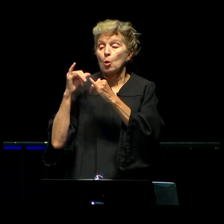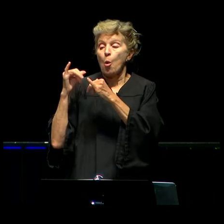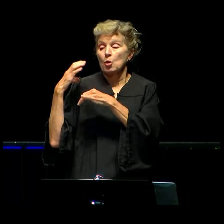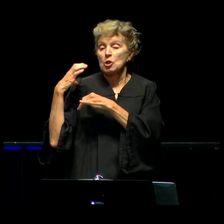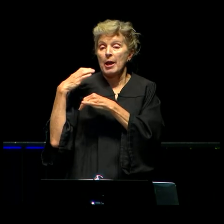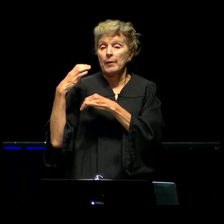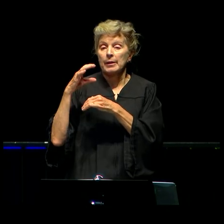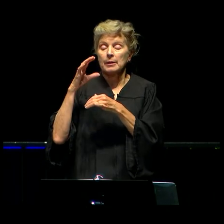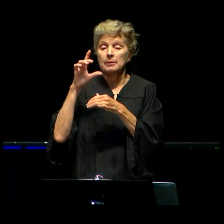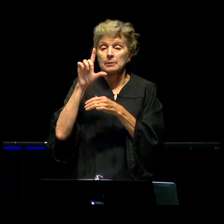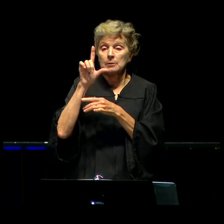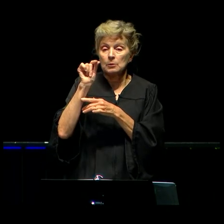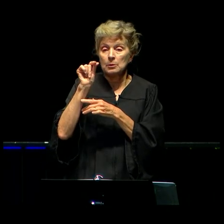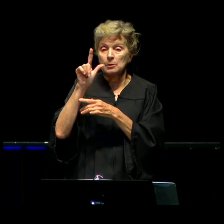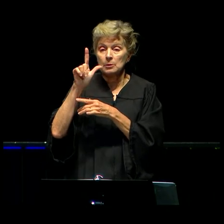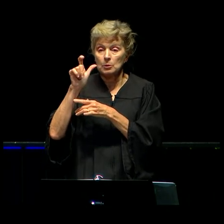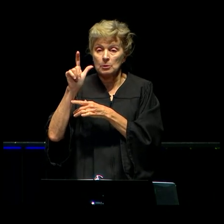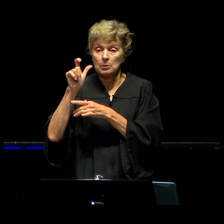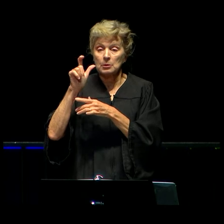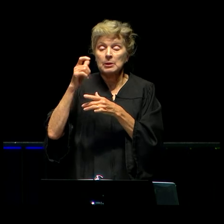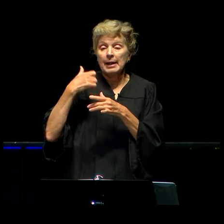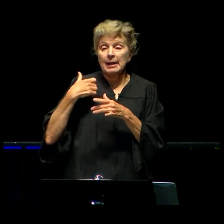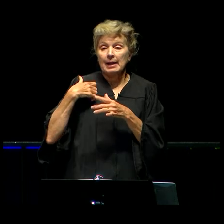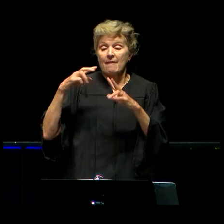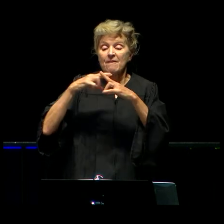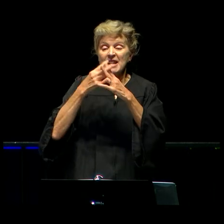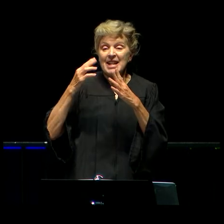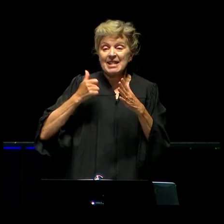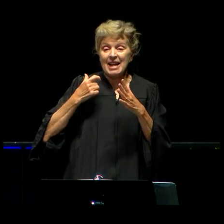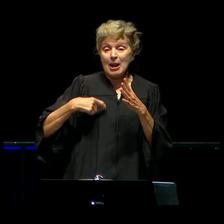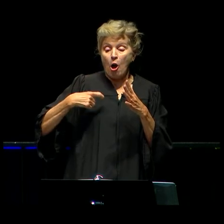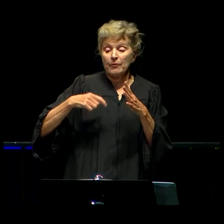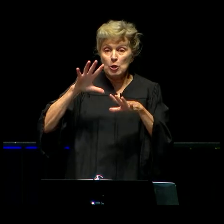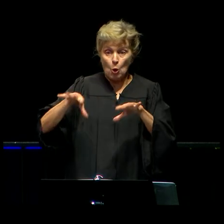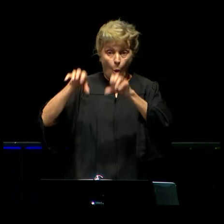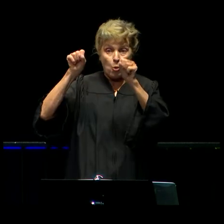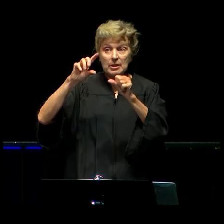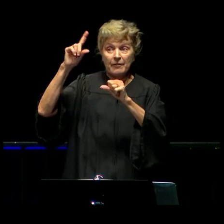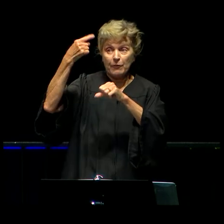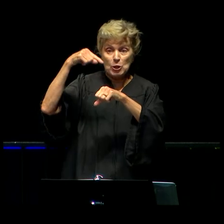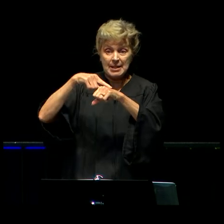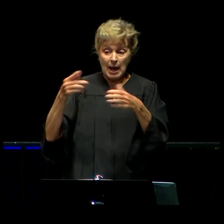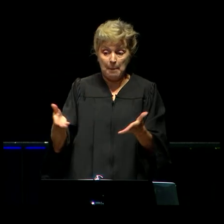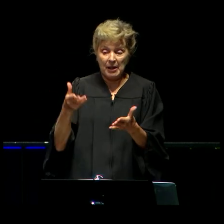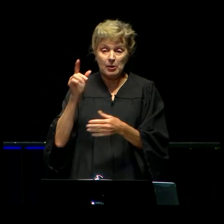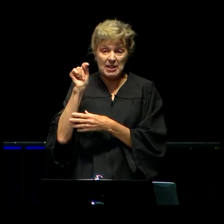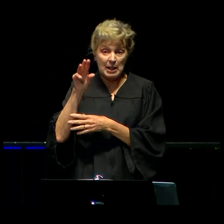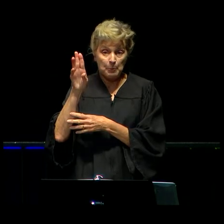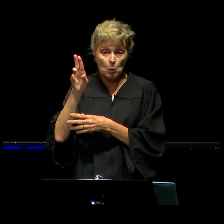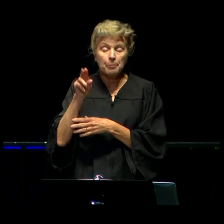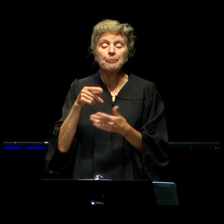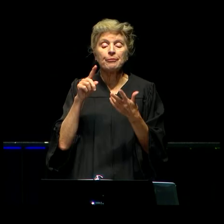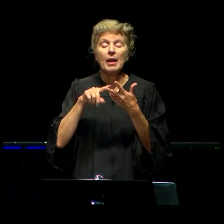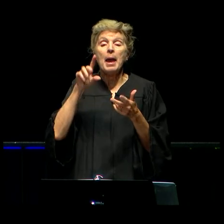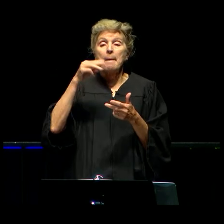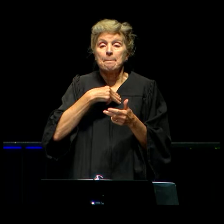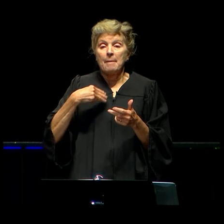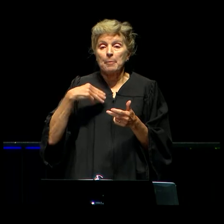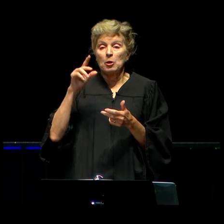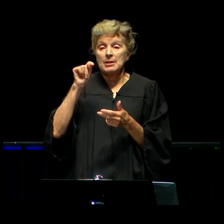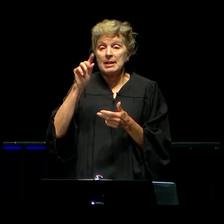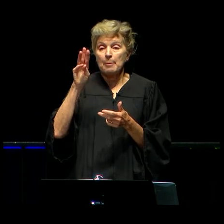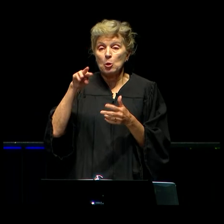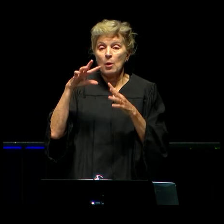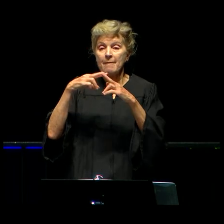2021-22 Canadian Undergraduate Physics Conference hosted for the first time at TMU, and being a member of the TMU Medical Physics Course